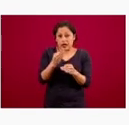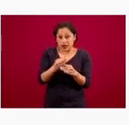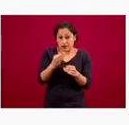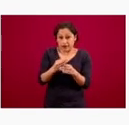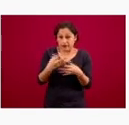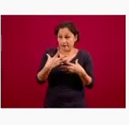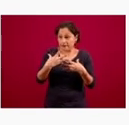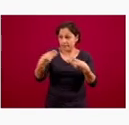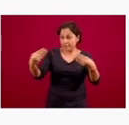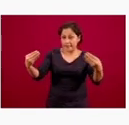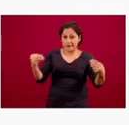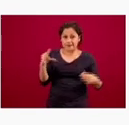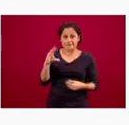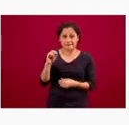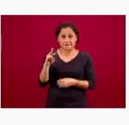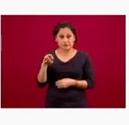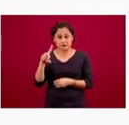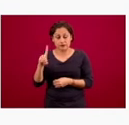We are